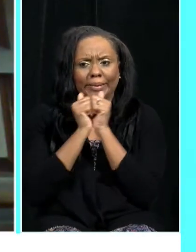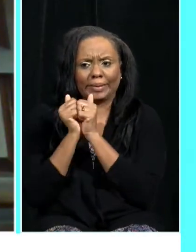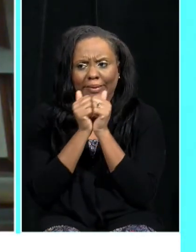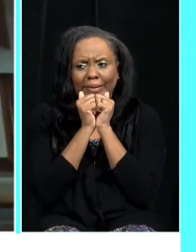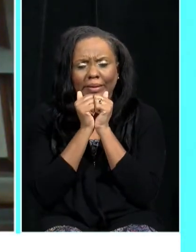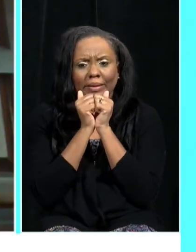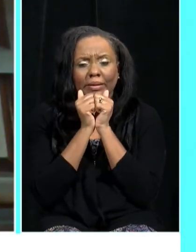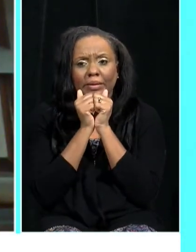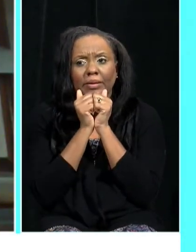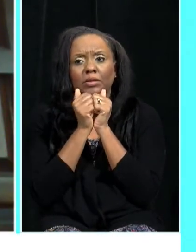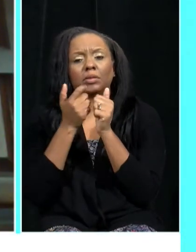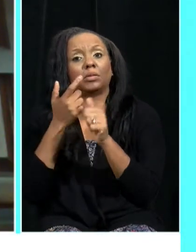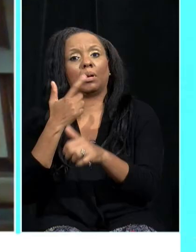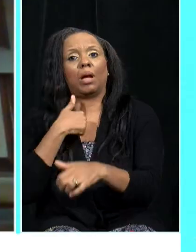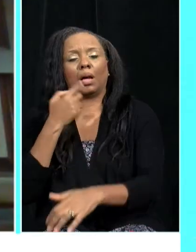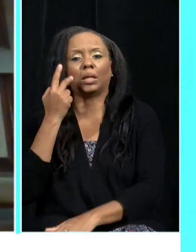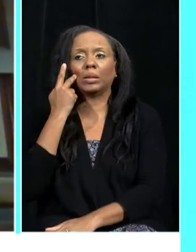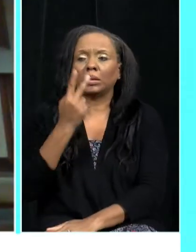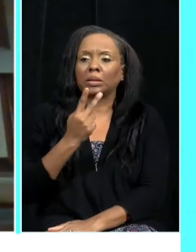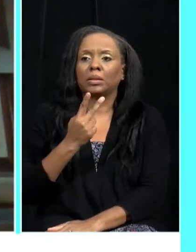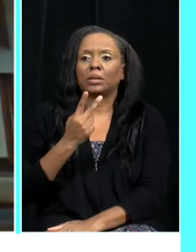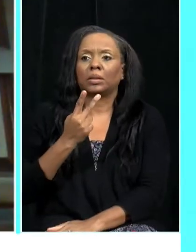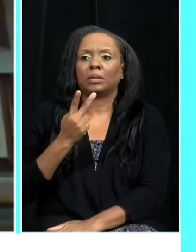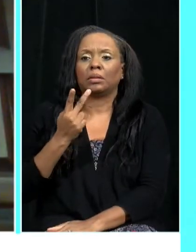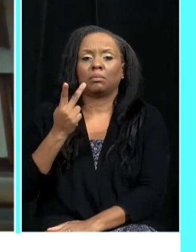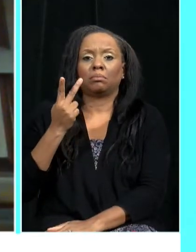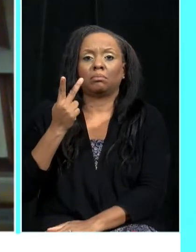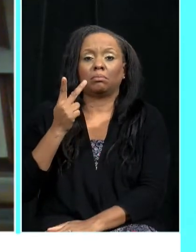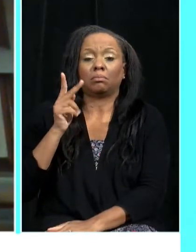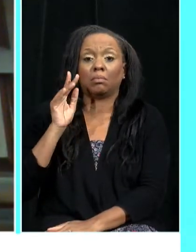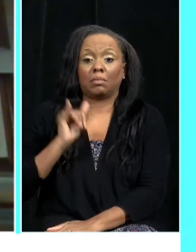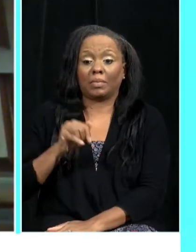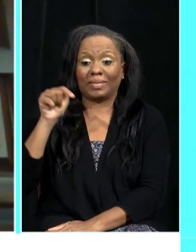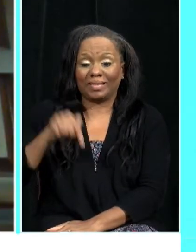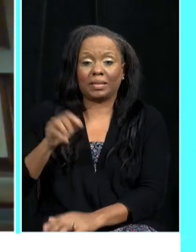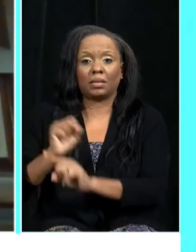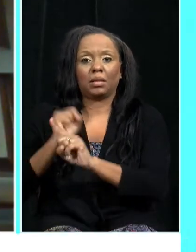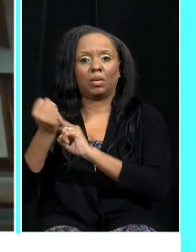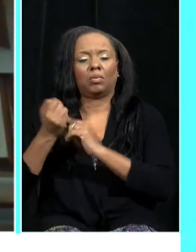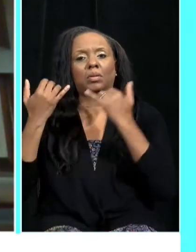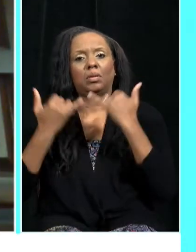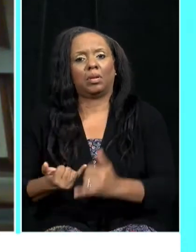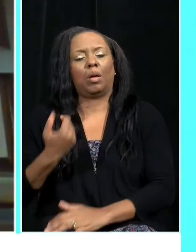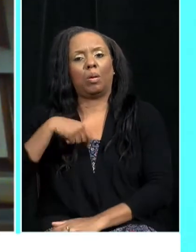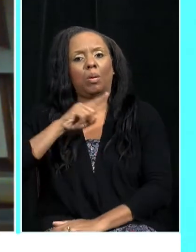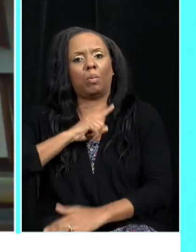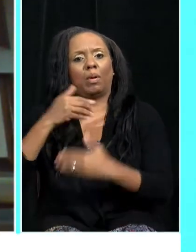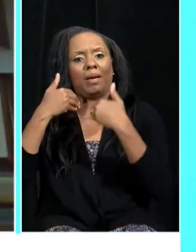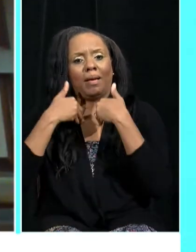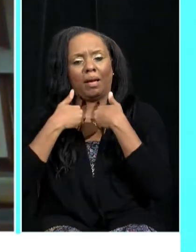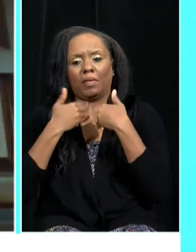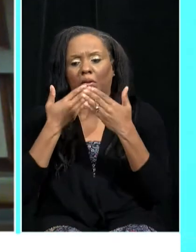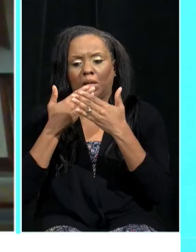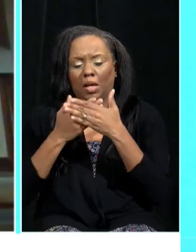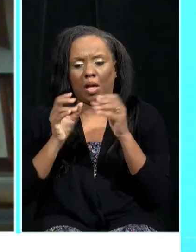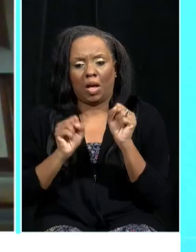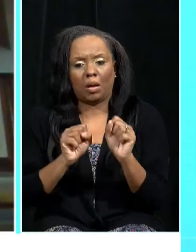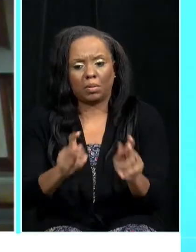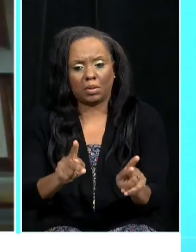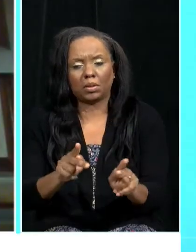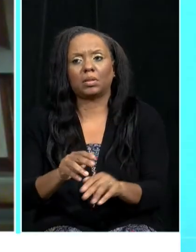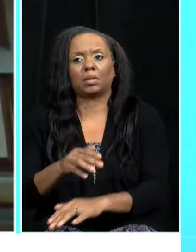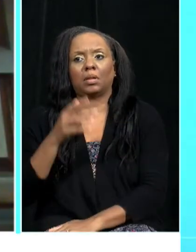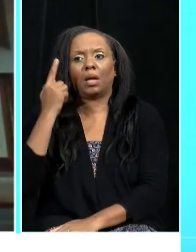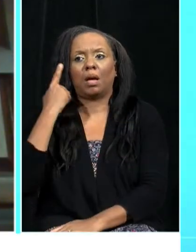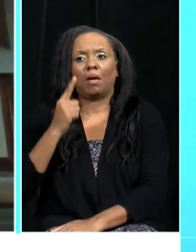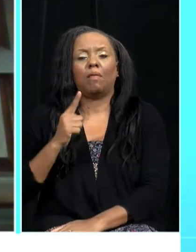as redundant to the good of us in terms of us creating that space and uh, to